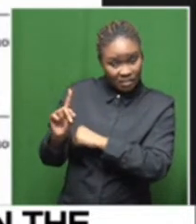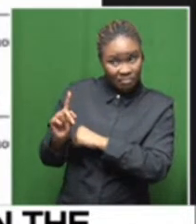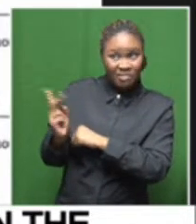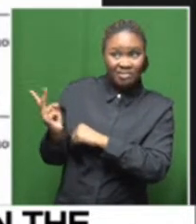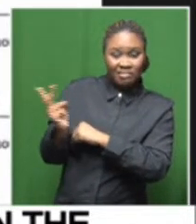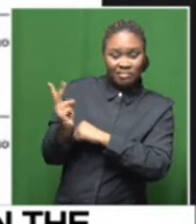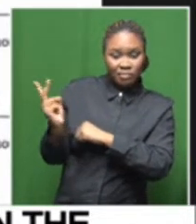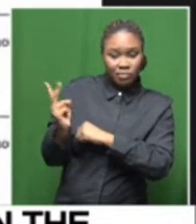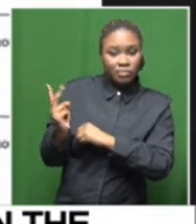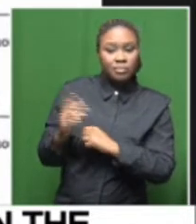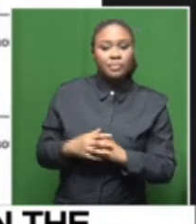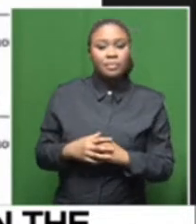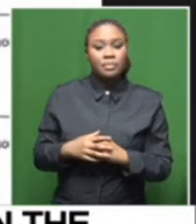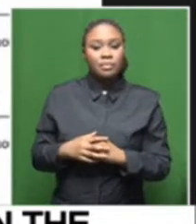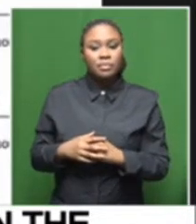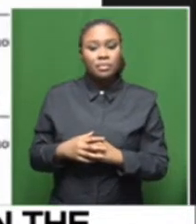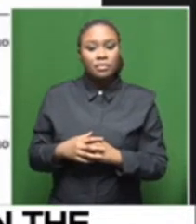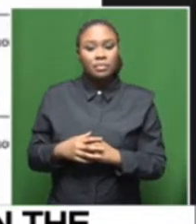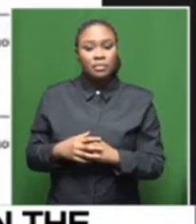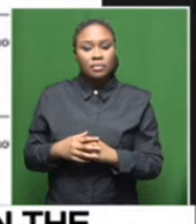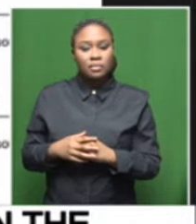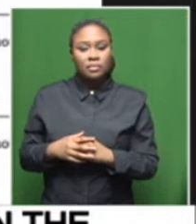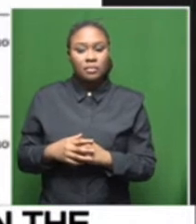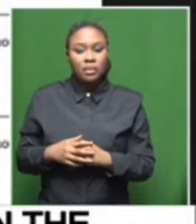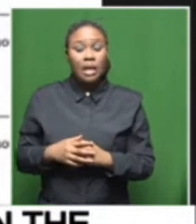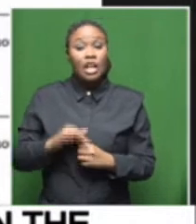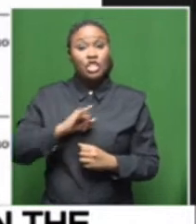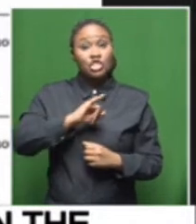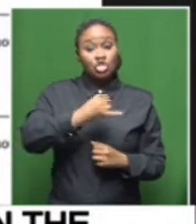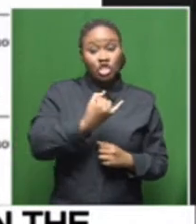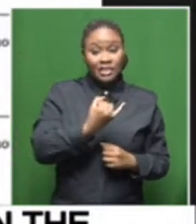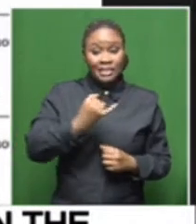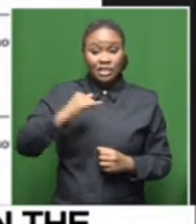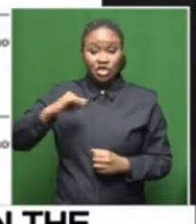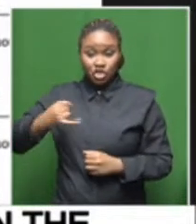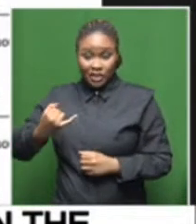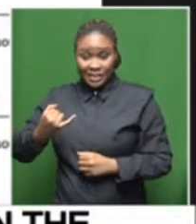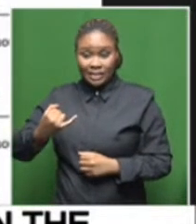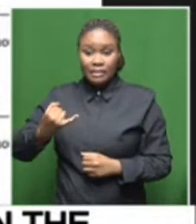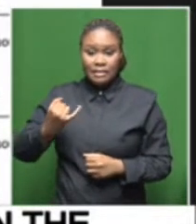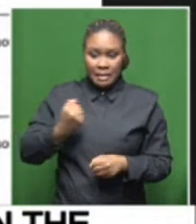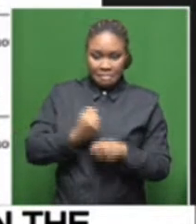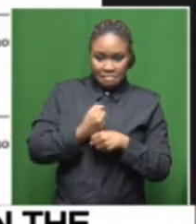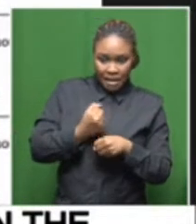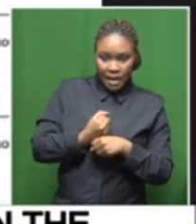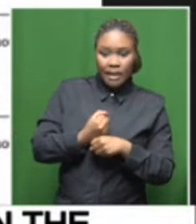the filling and finishing of the Johnson & Johnson vaccine.